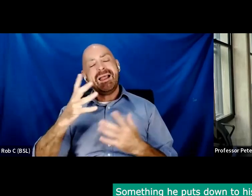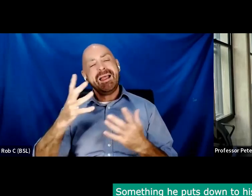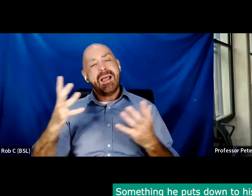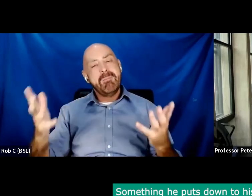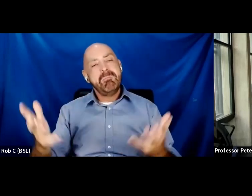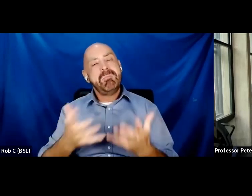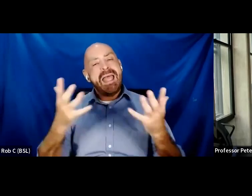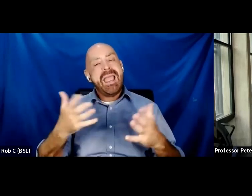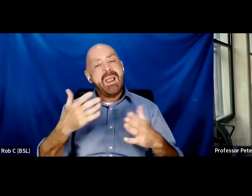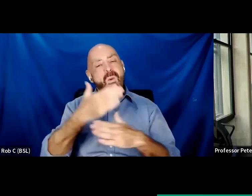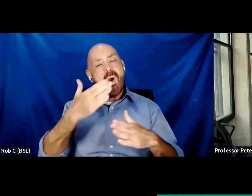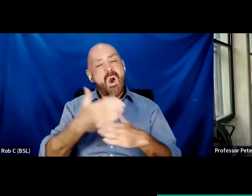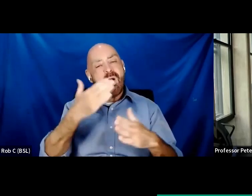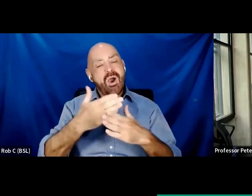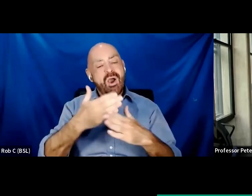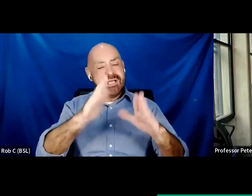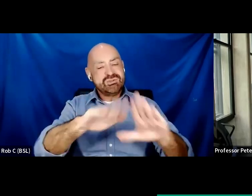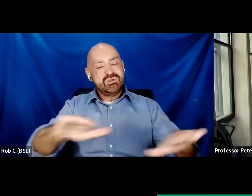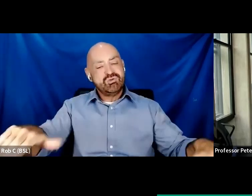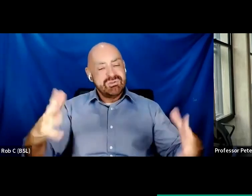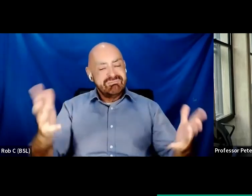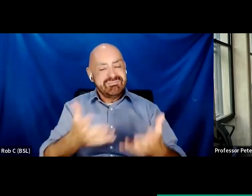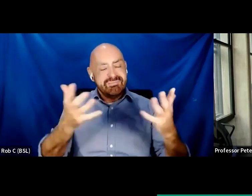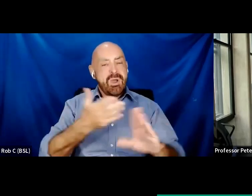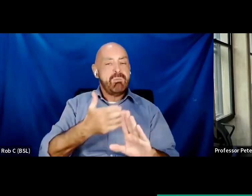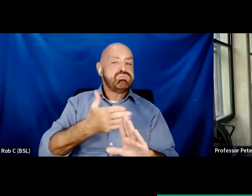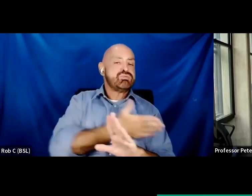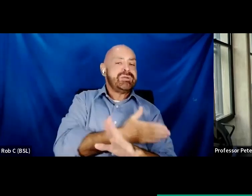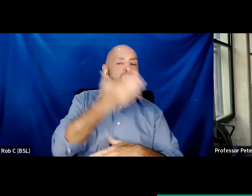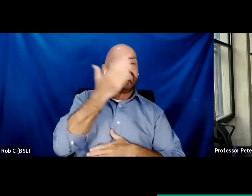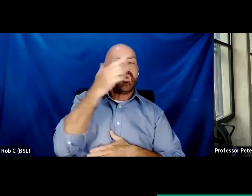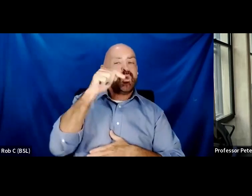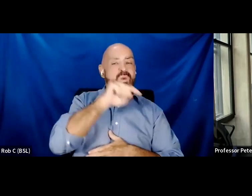children's play schemes and in preschool education.